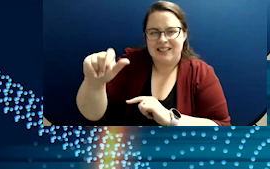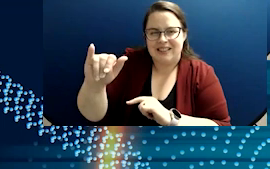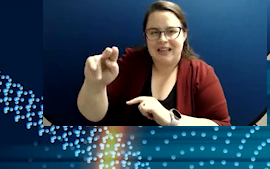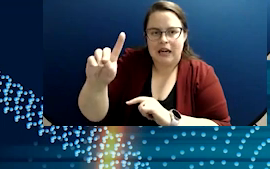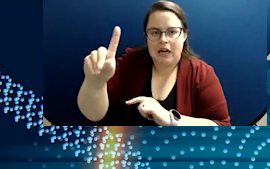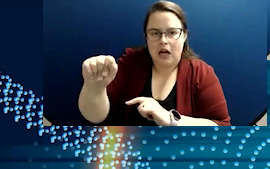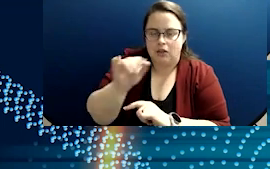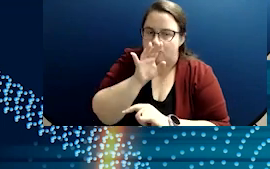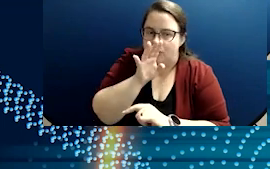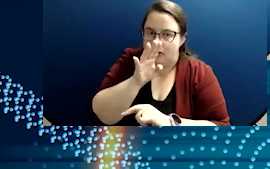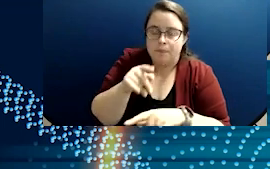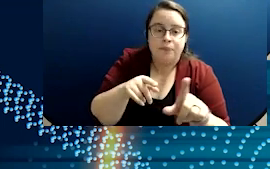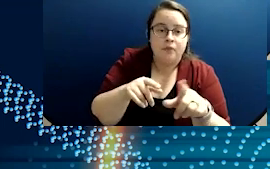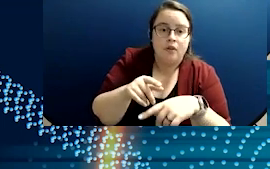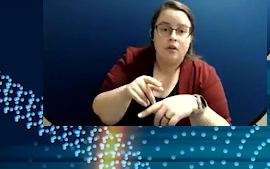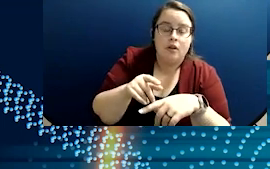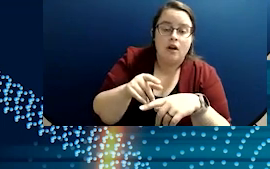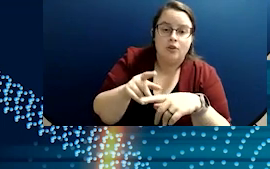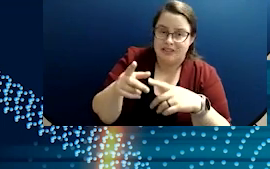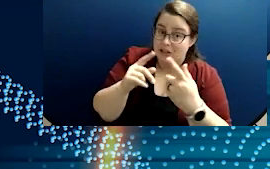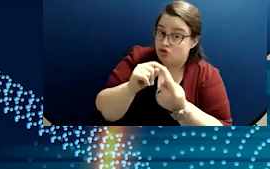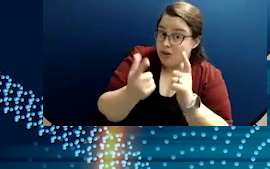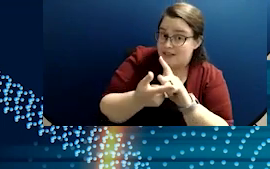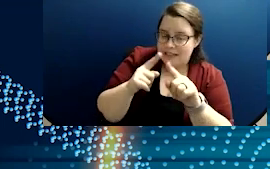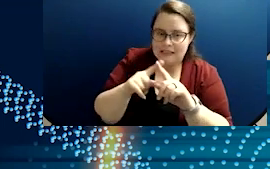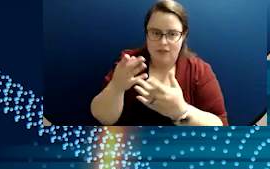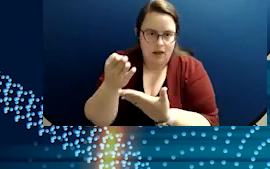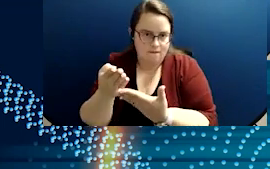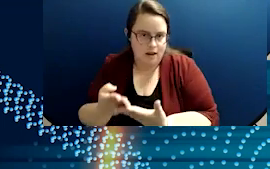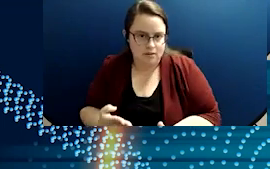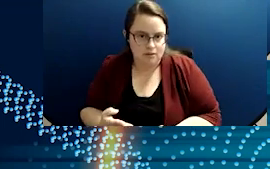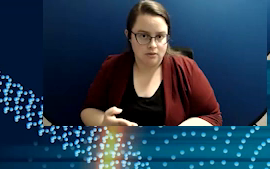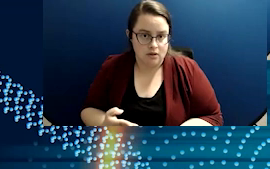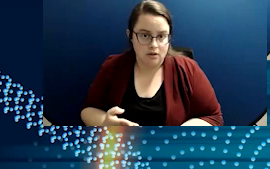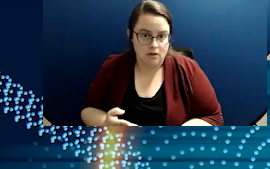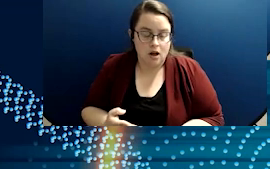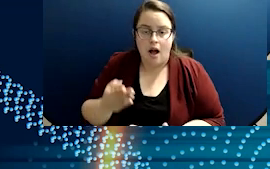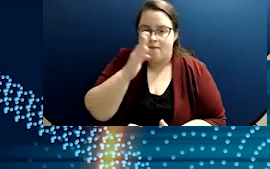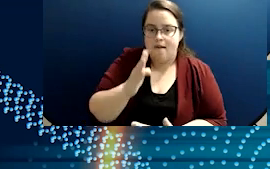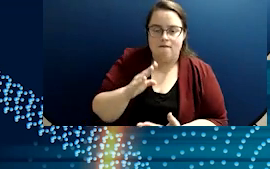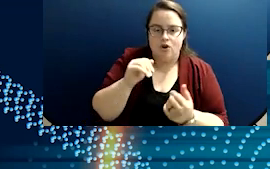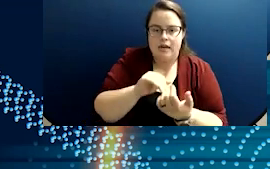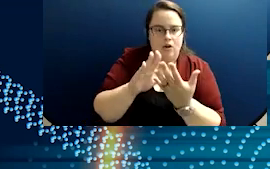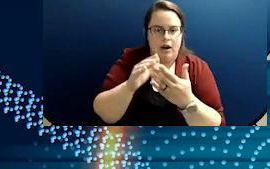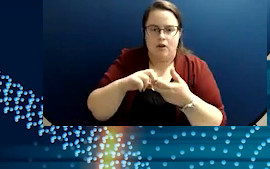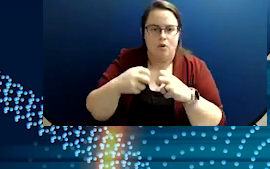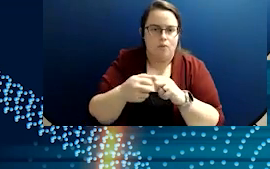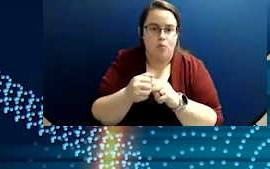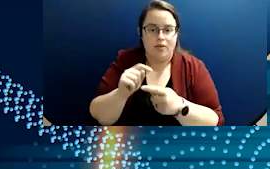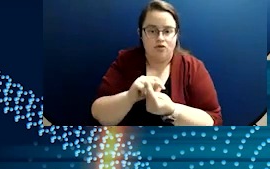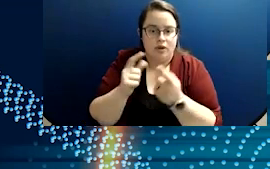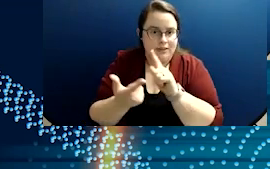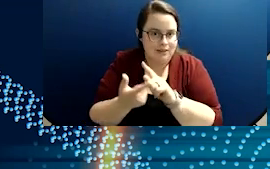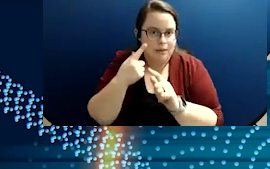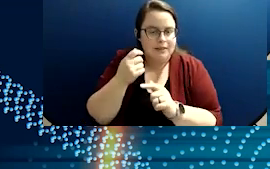The translating is different than the facts. So I've never encountered it having an issue with translation in that sense because it understands